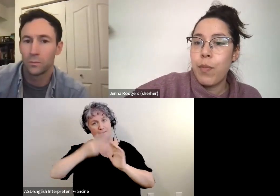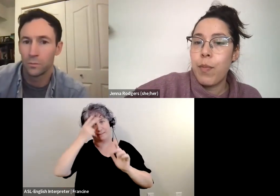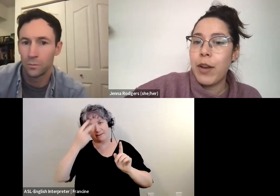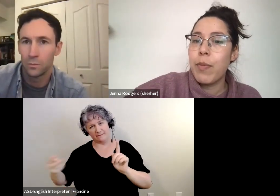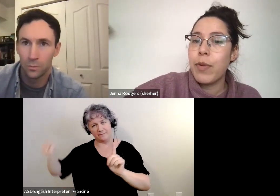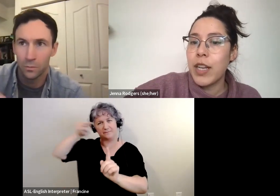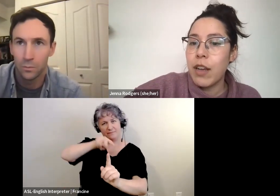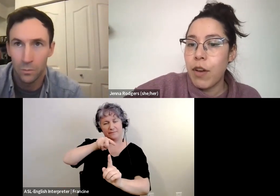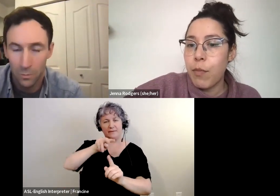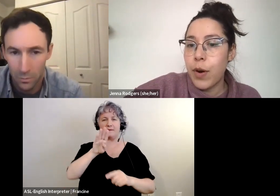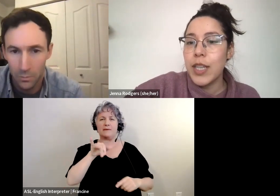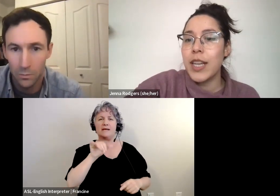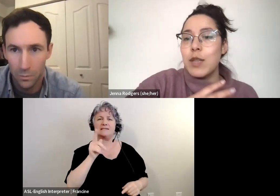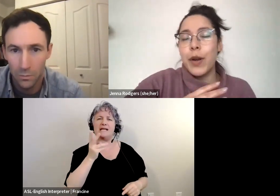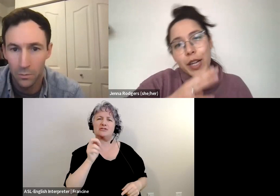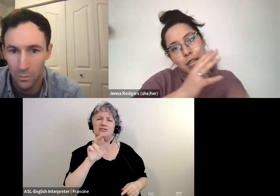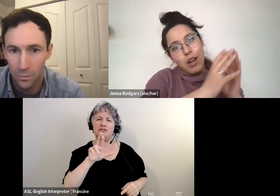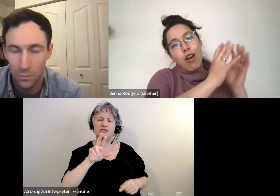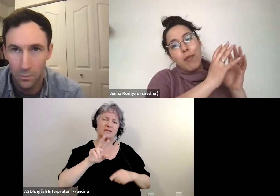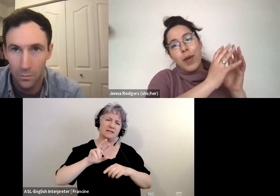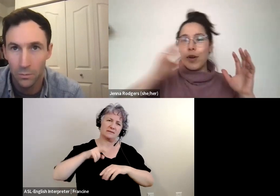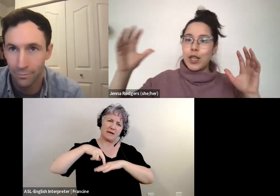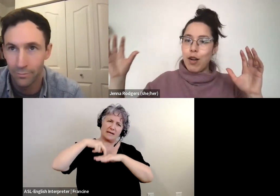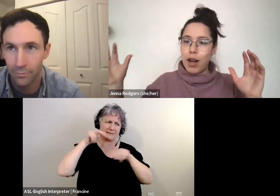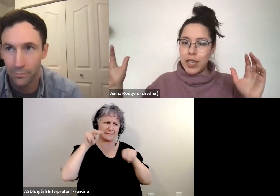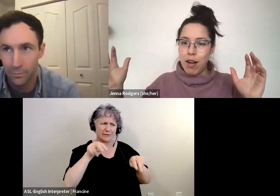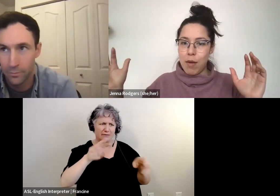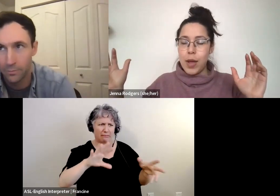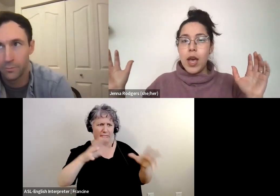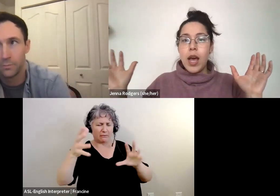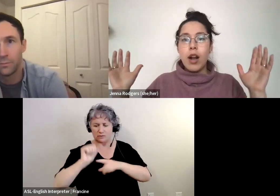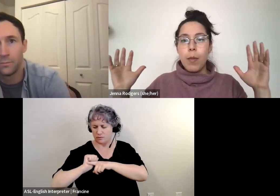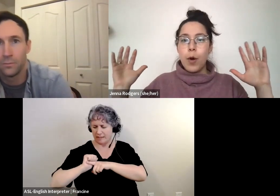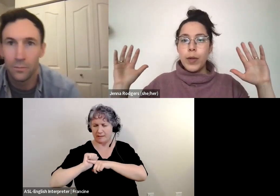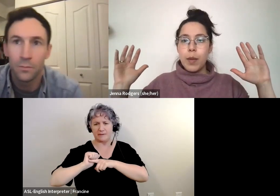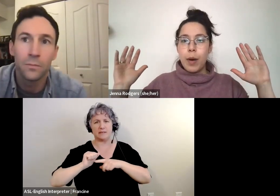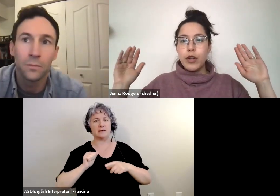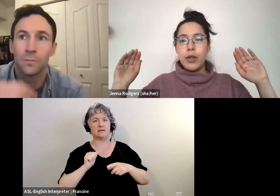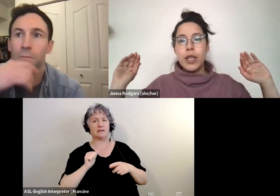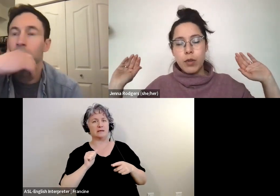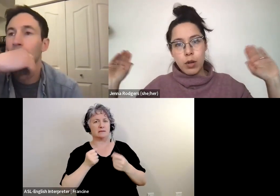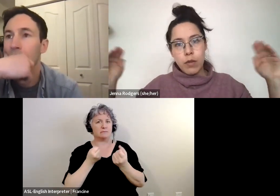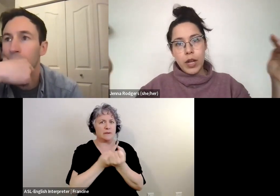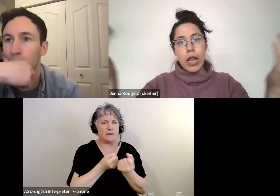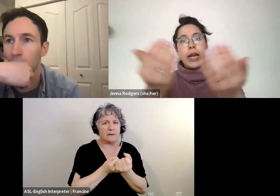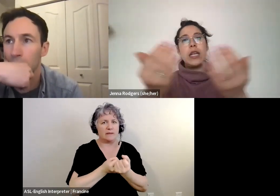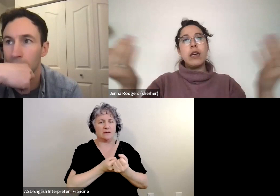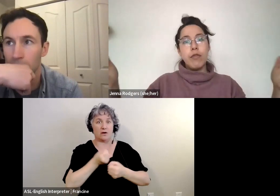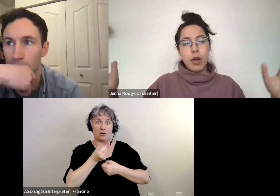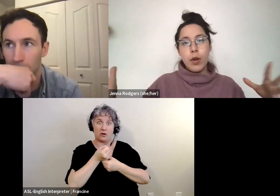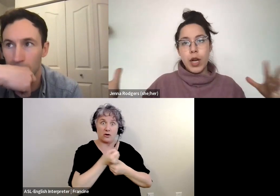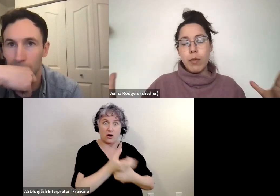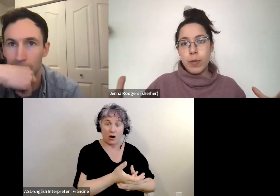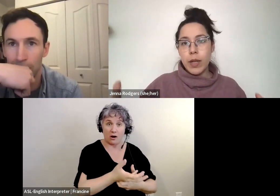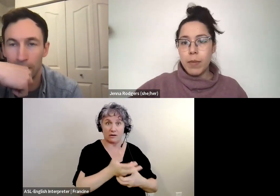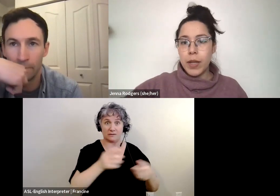from a binary perspective of person experiencing harm and person causing harm. and it opens up opportunities for sort of a